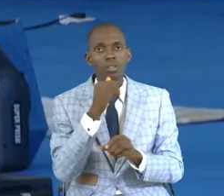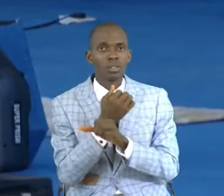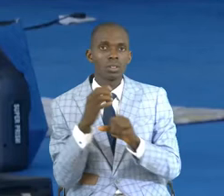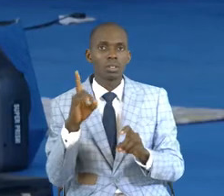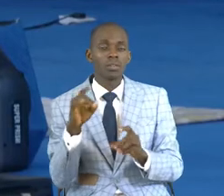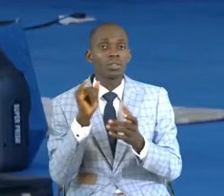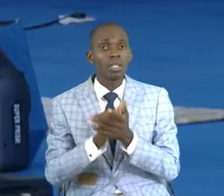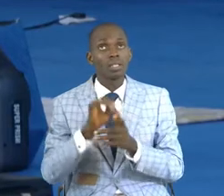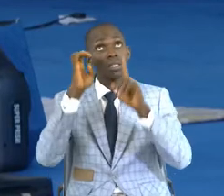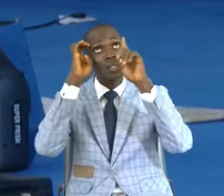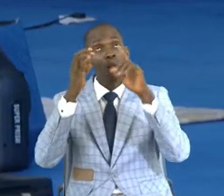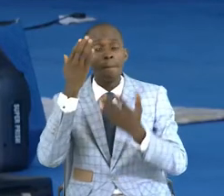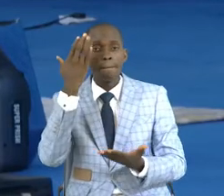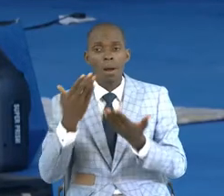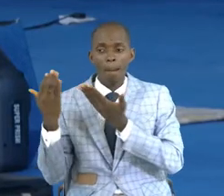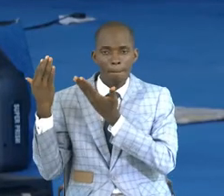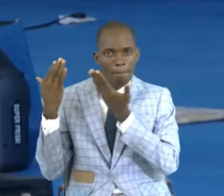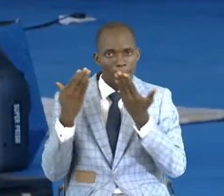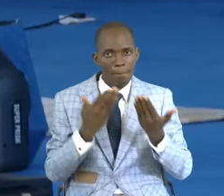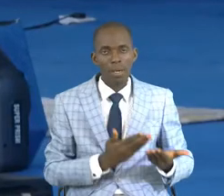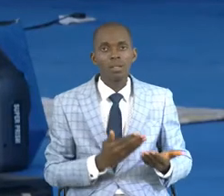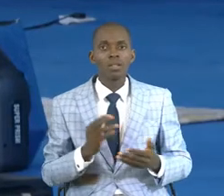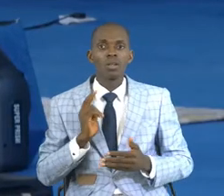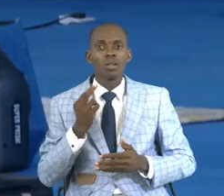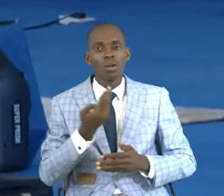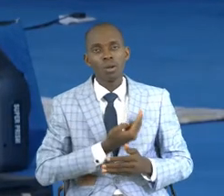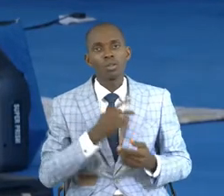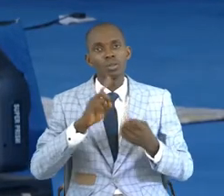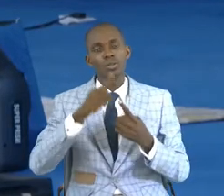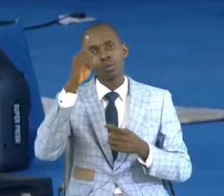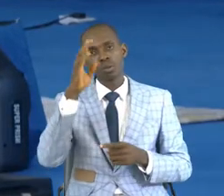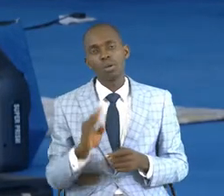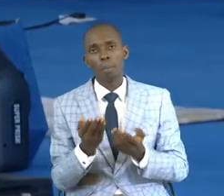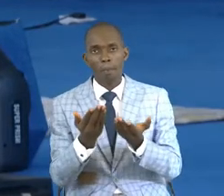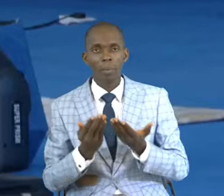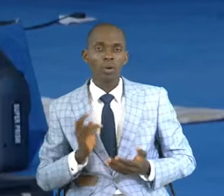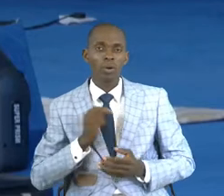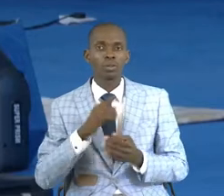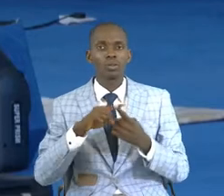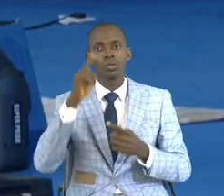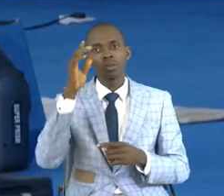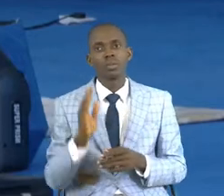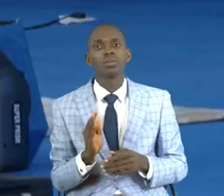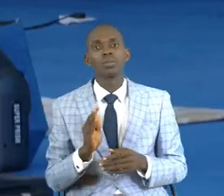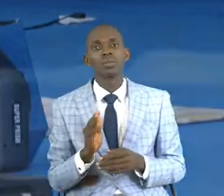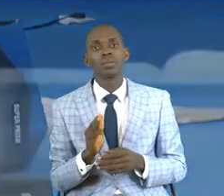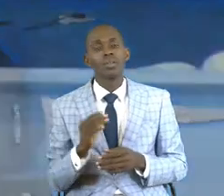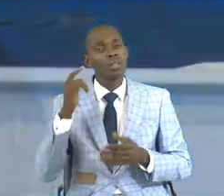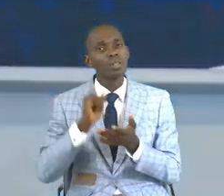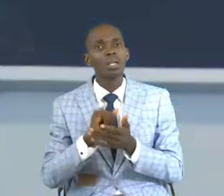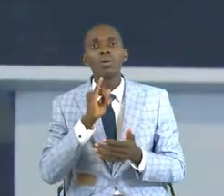bring us to God. That's the purpose of his death. From that time